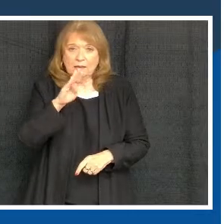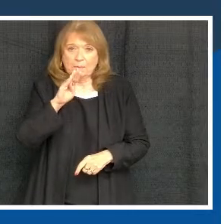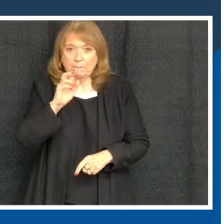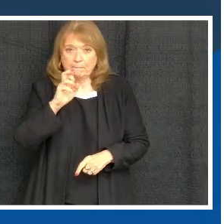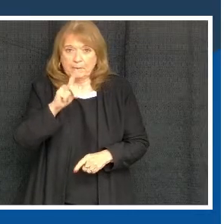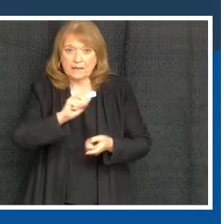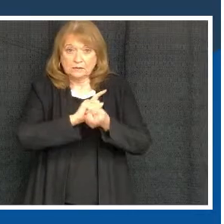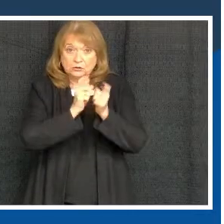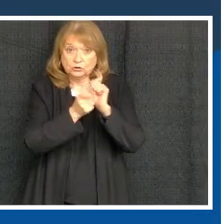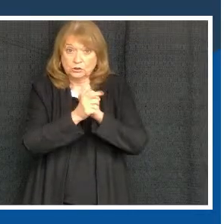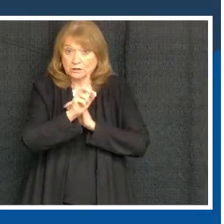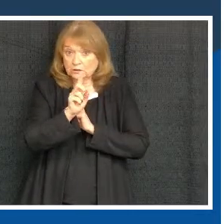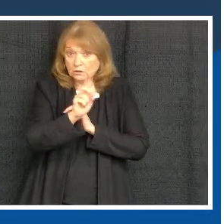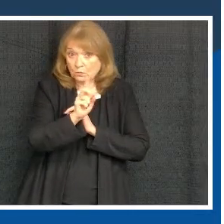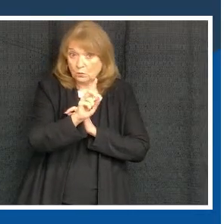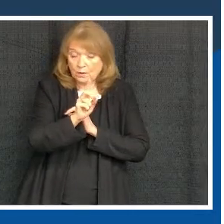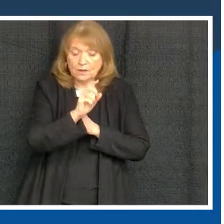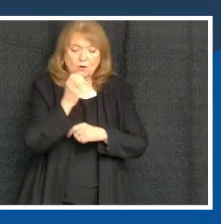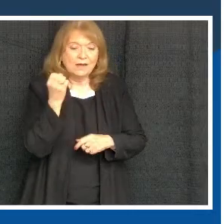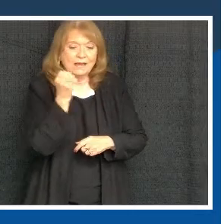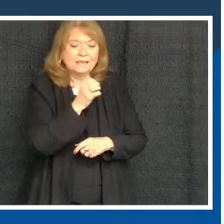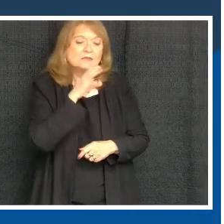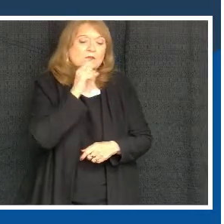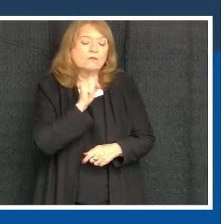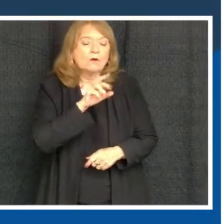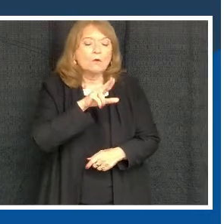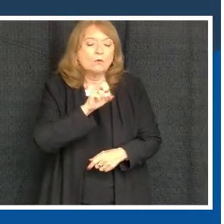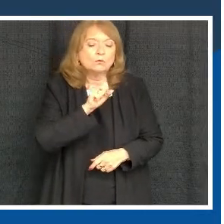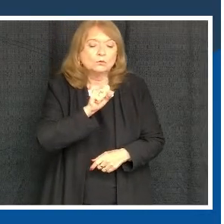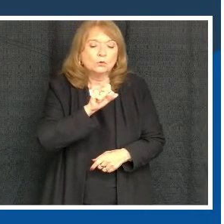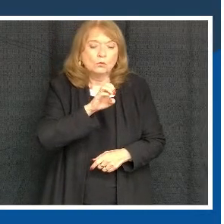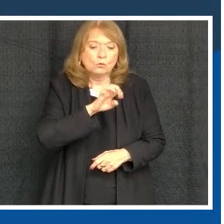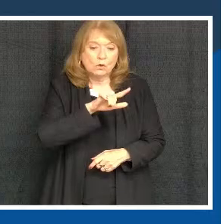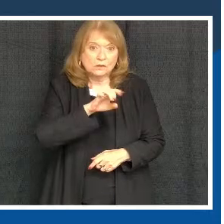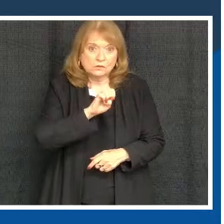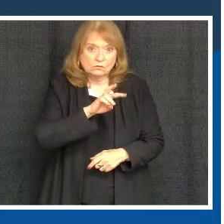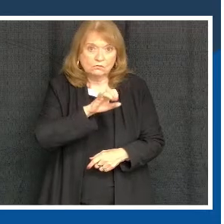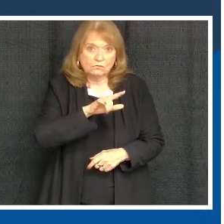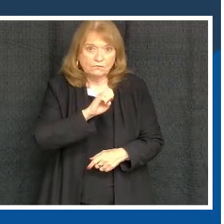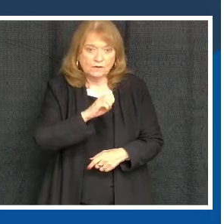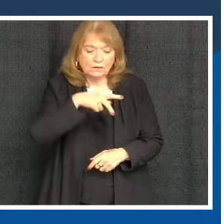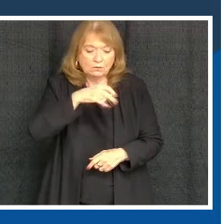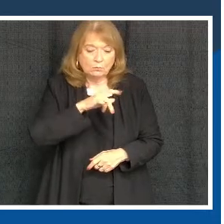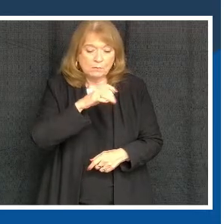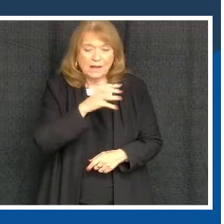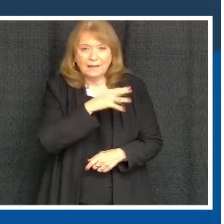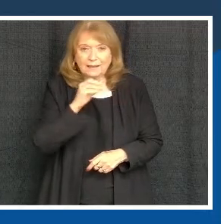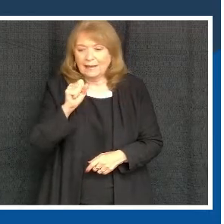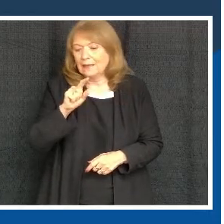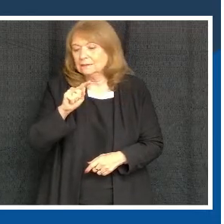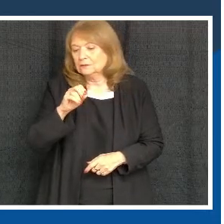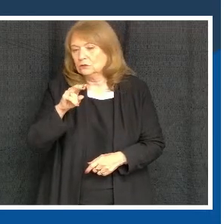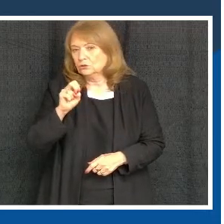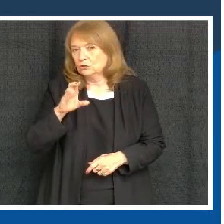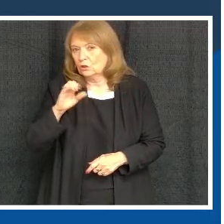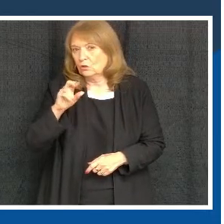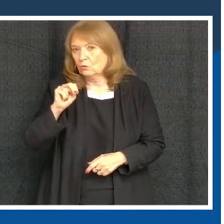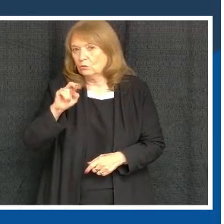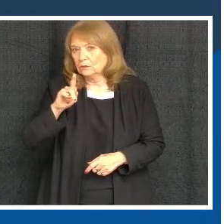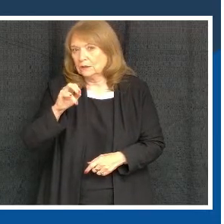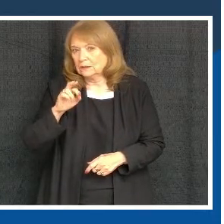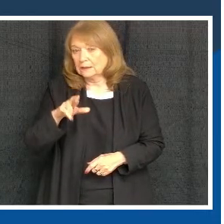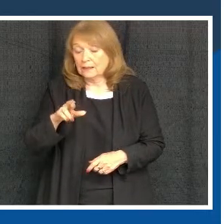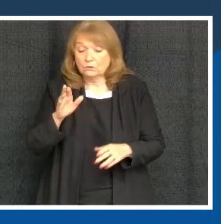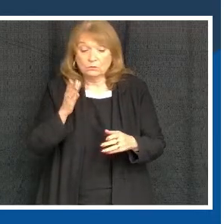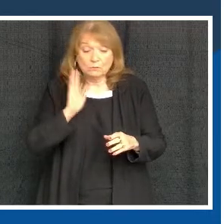on property located east of Old Russellville Pike, north of Stone Container Drive, from M3 Planned Industrial